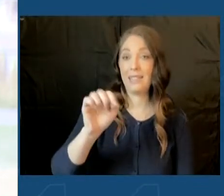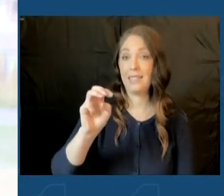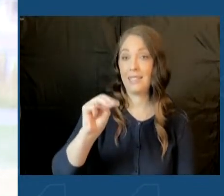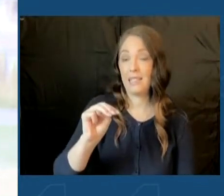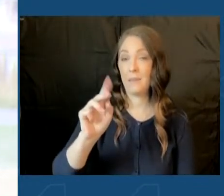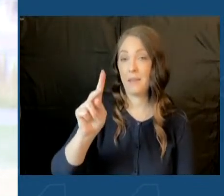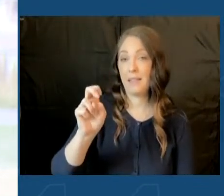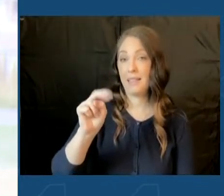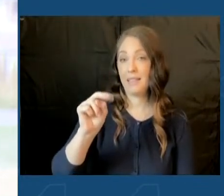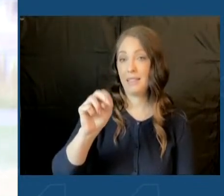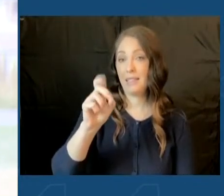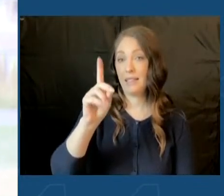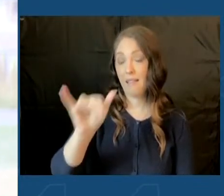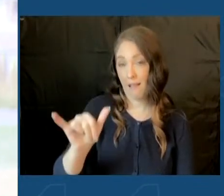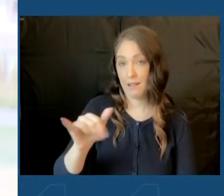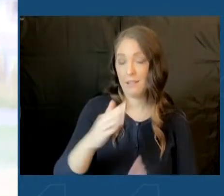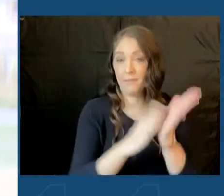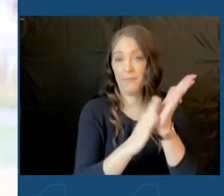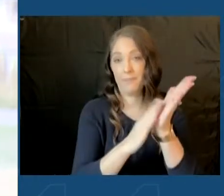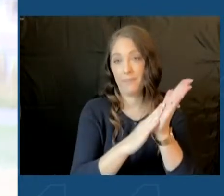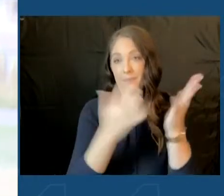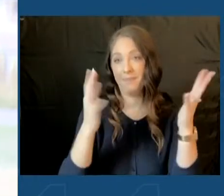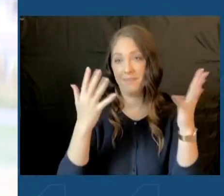what he has done.